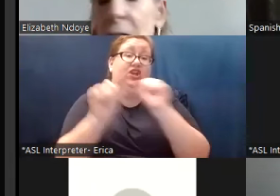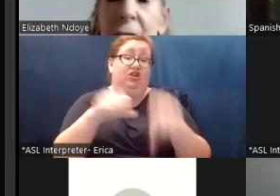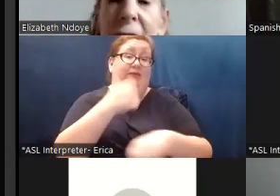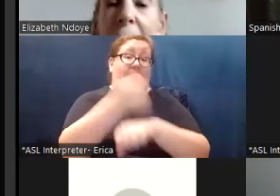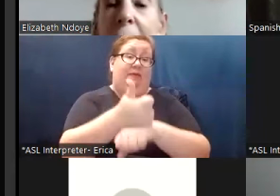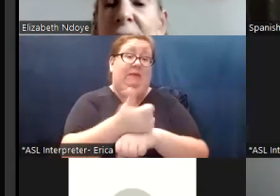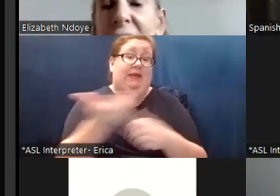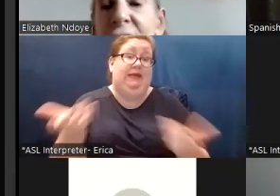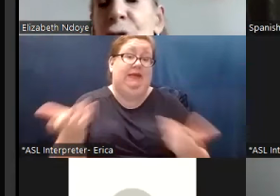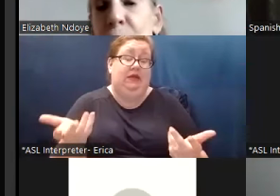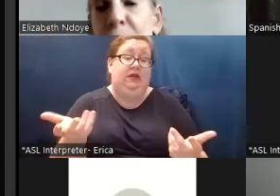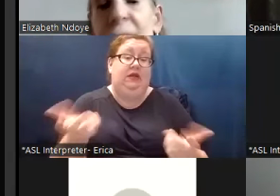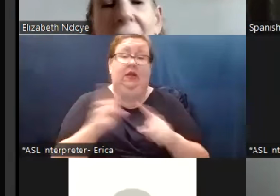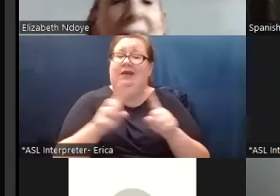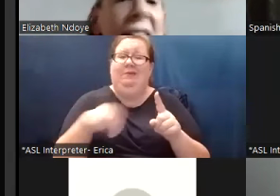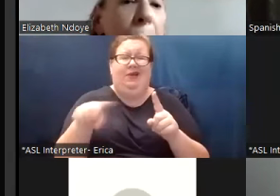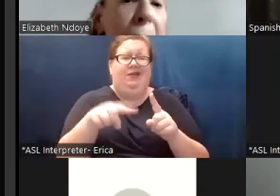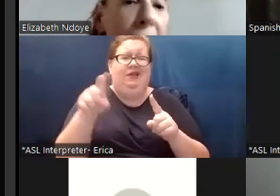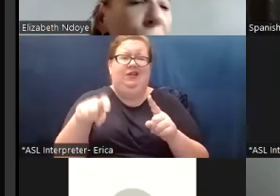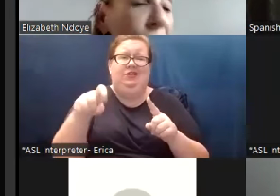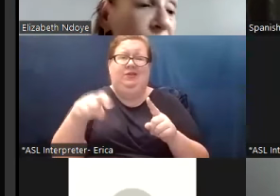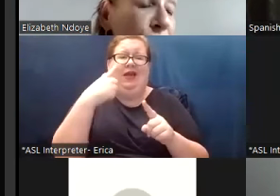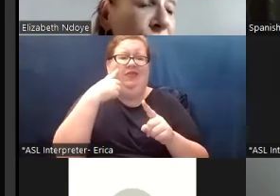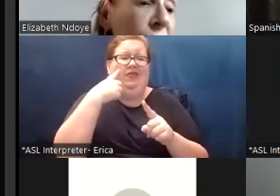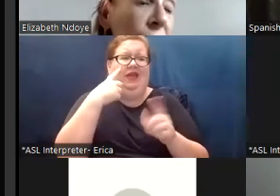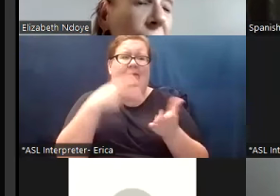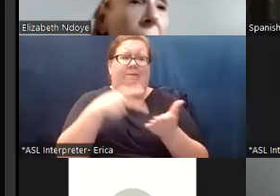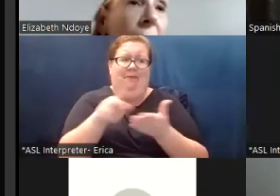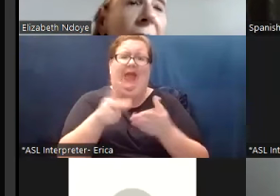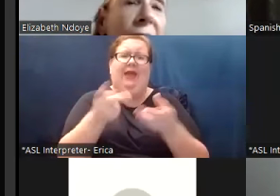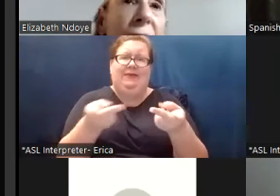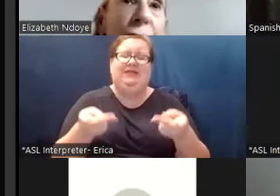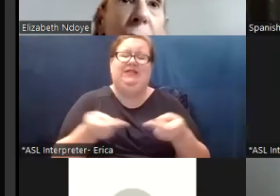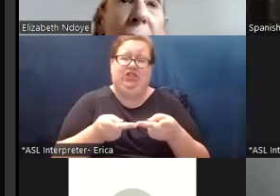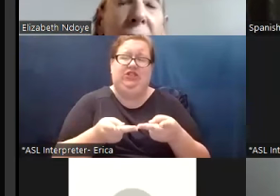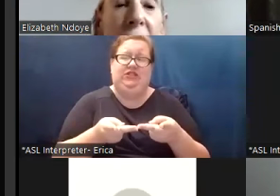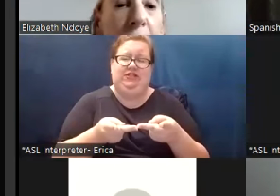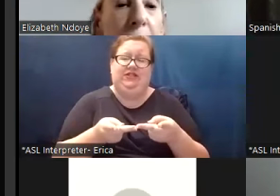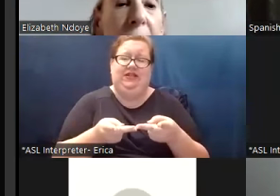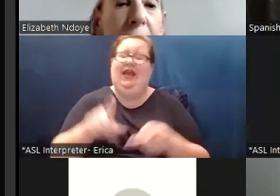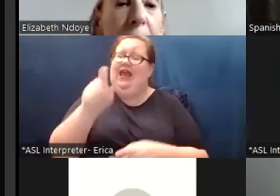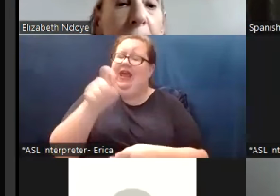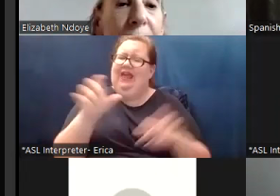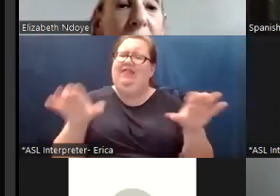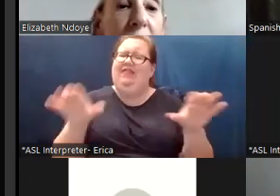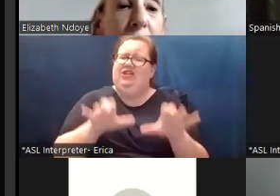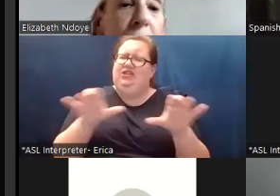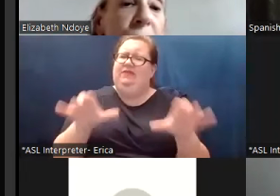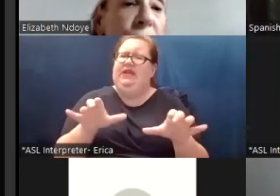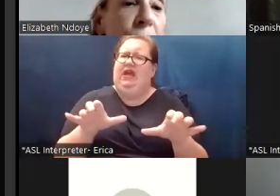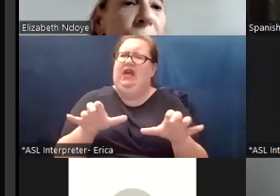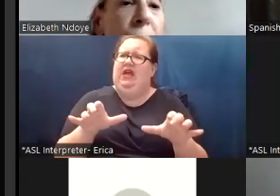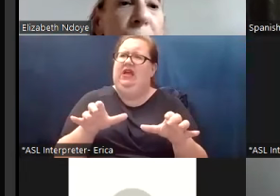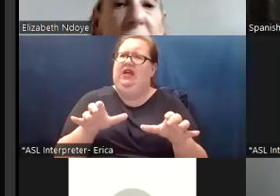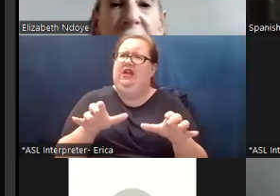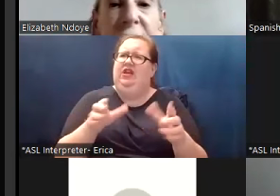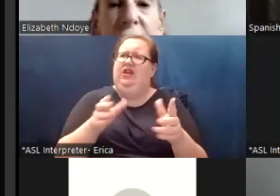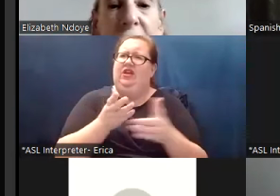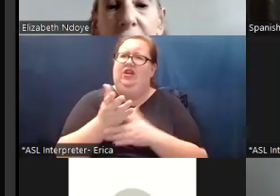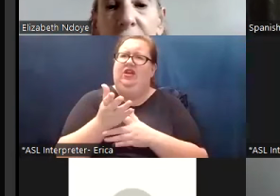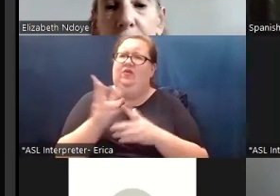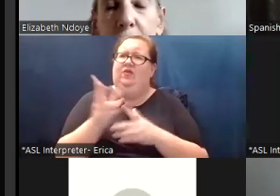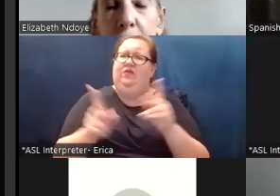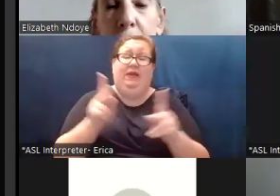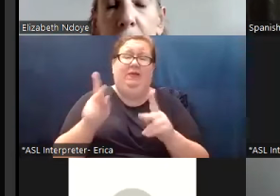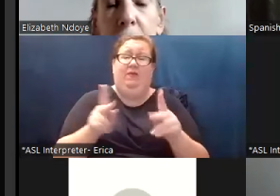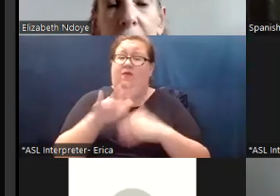implemented. But these should be, I think, paid positions, and they should be done by people from all walks of